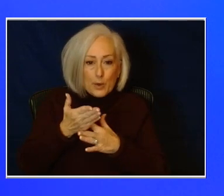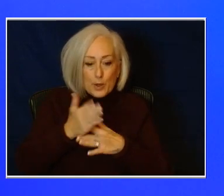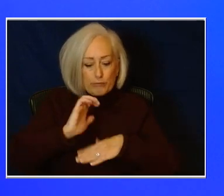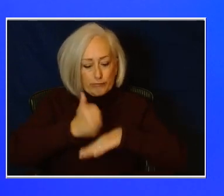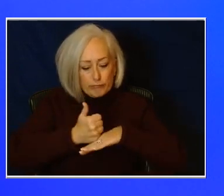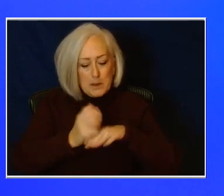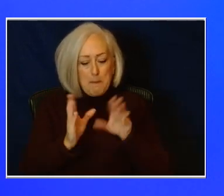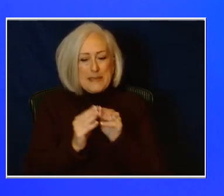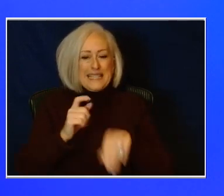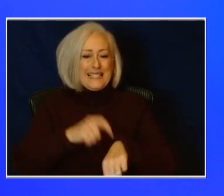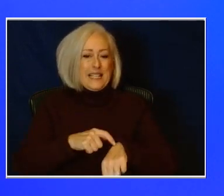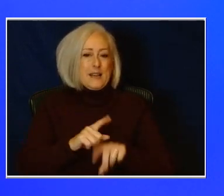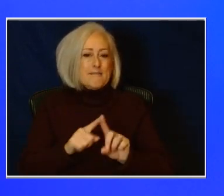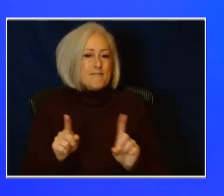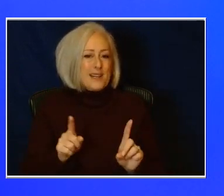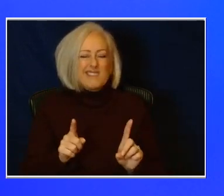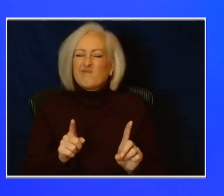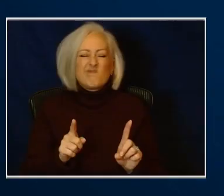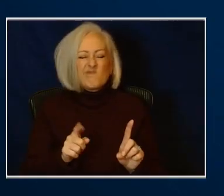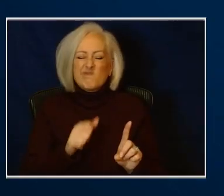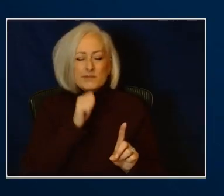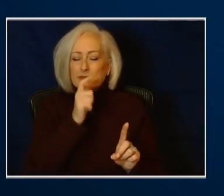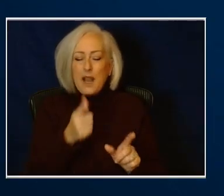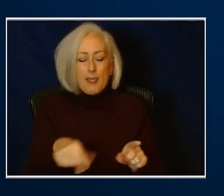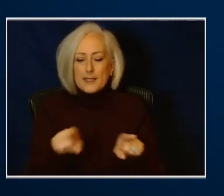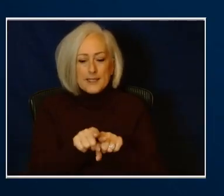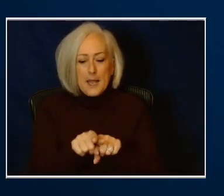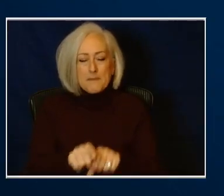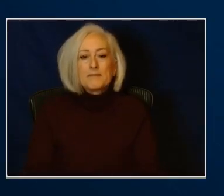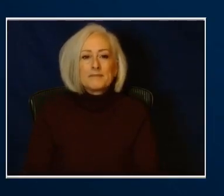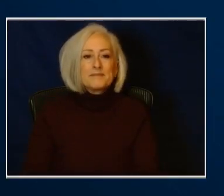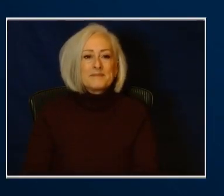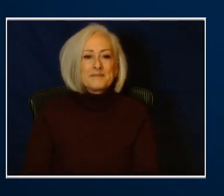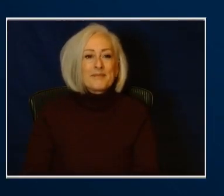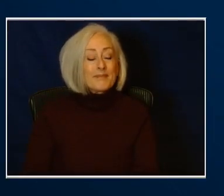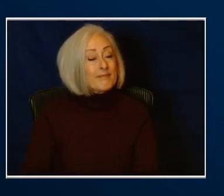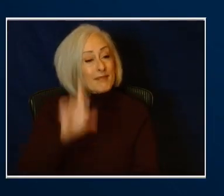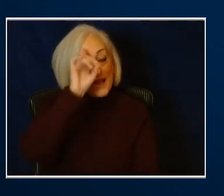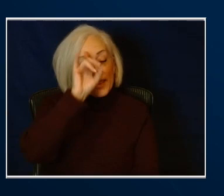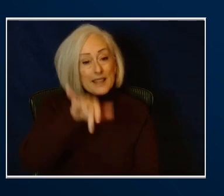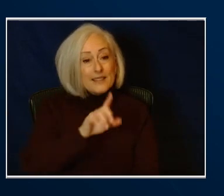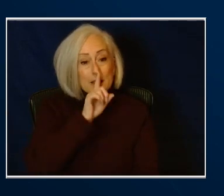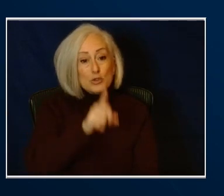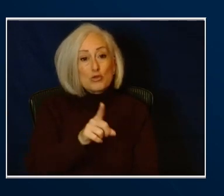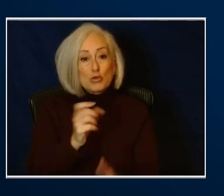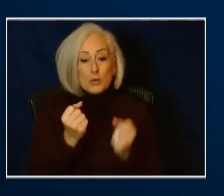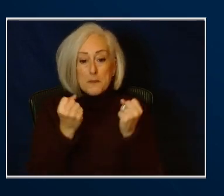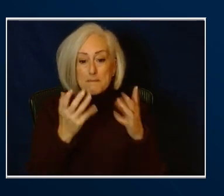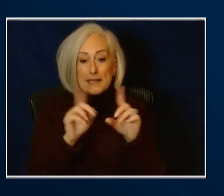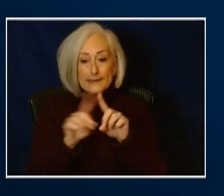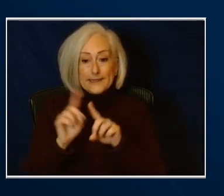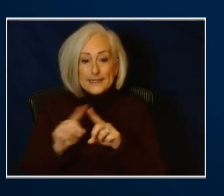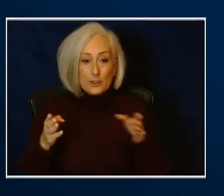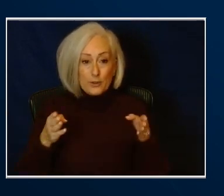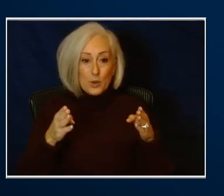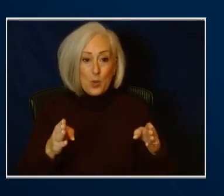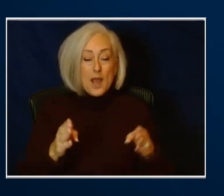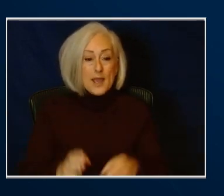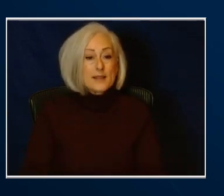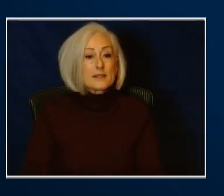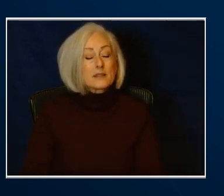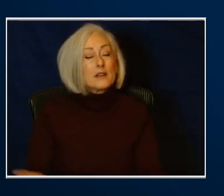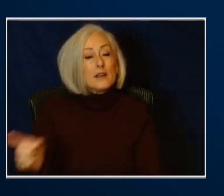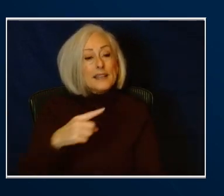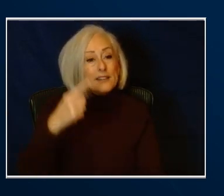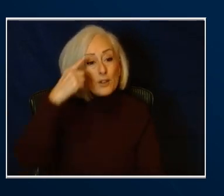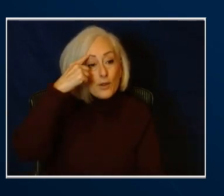it's not the same. And I'll just say, I think that's true in so many different worlds. If you think about even